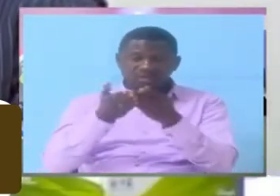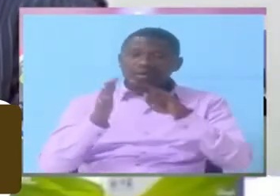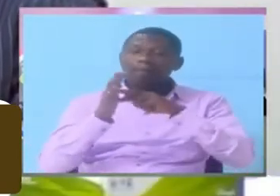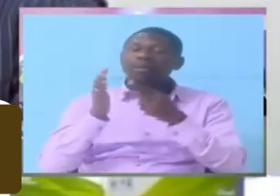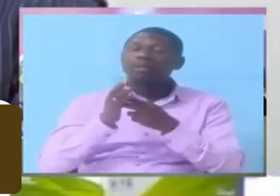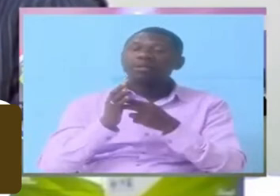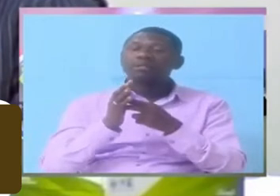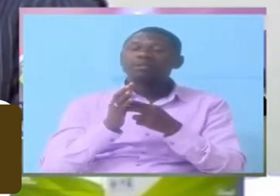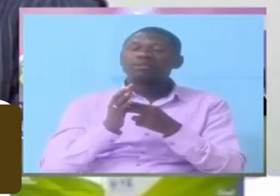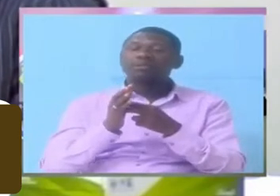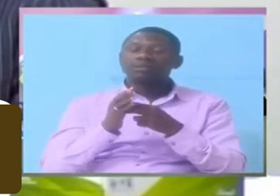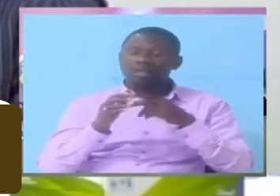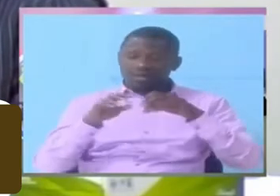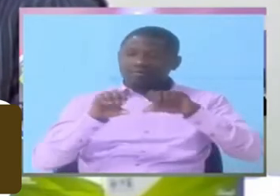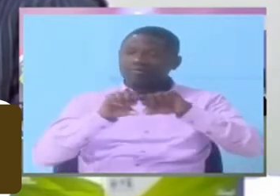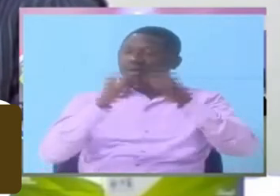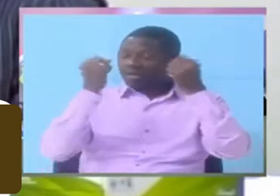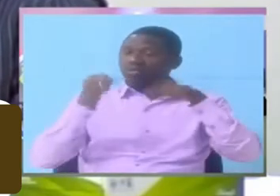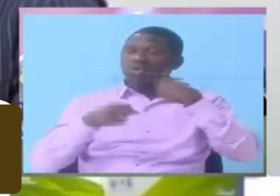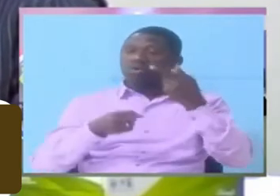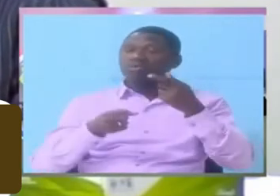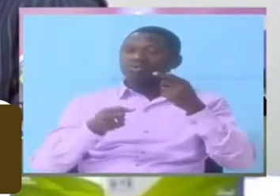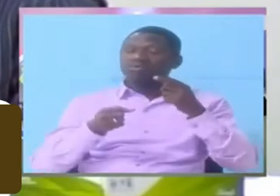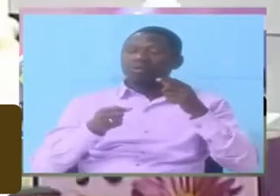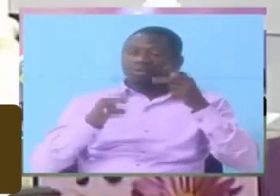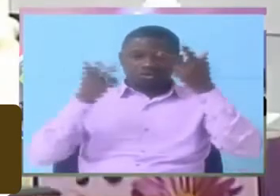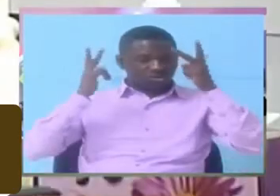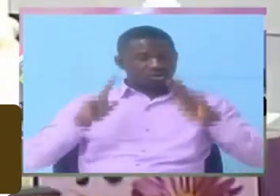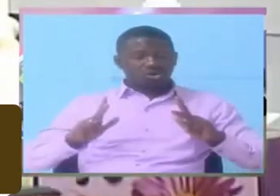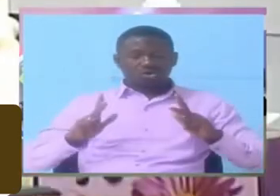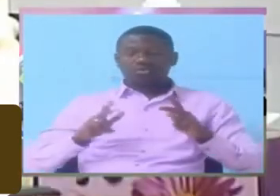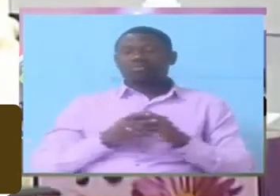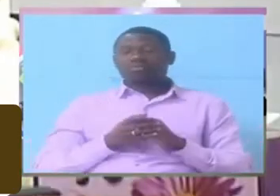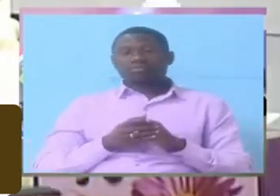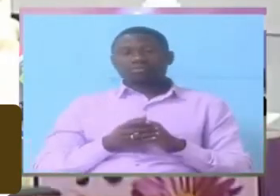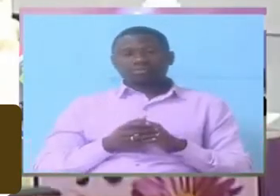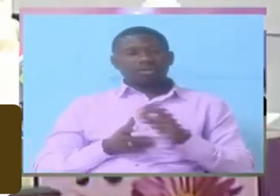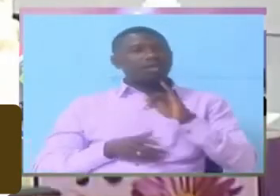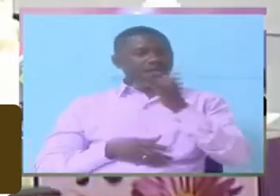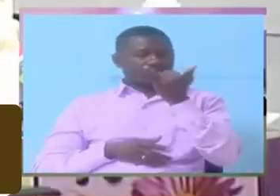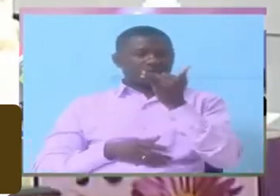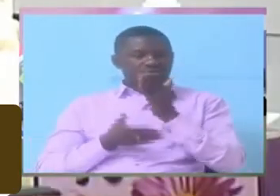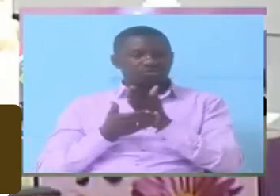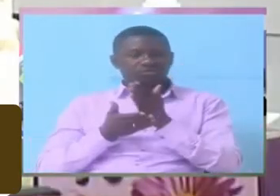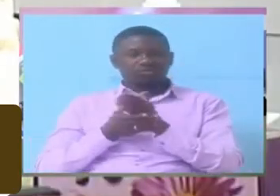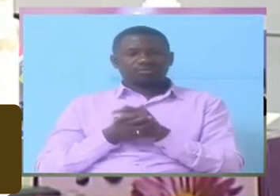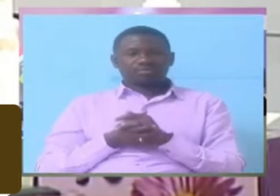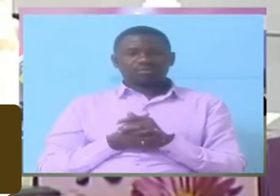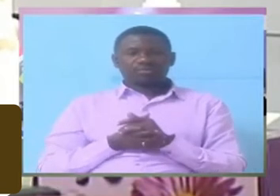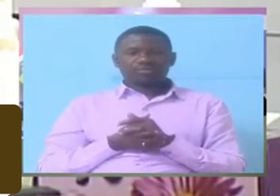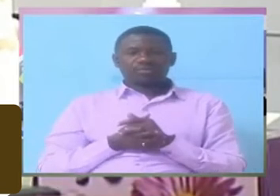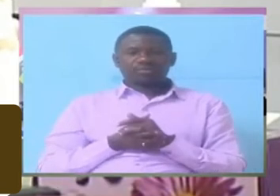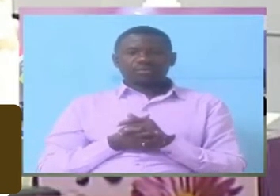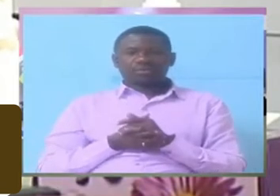men be di jaw misal le me yalon ko be mu luwala luwati nyaa. Of course. Ah to nyaala. Have you ever caused these things to